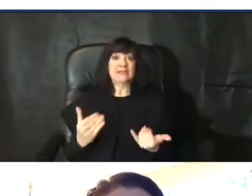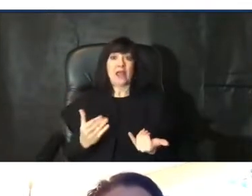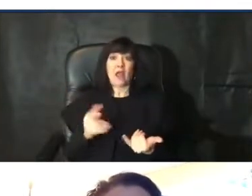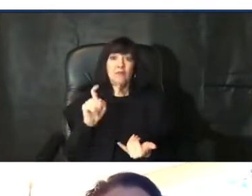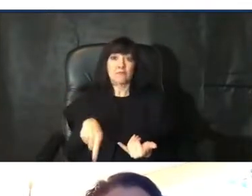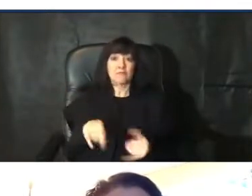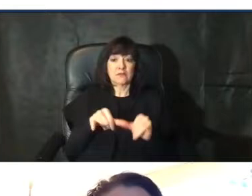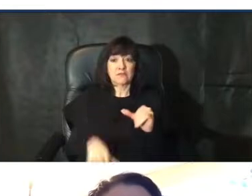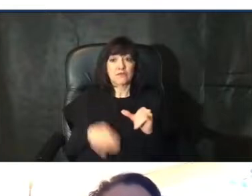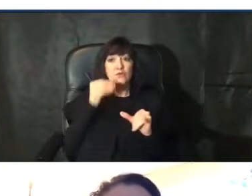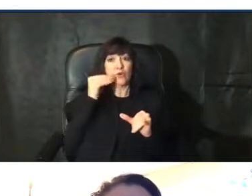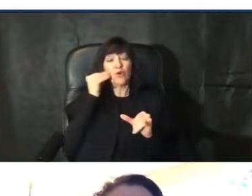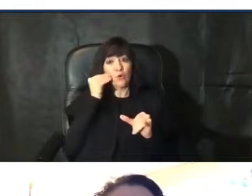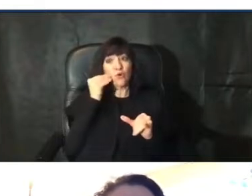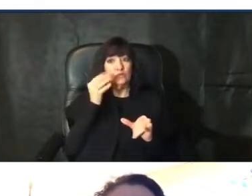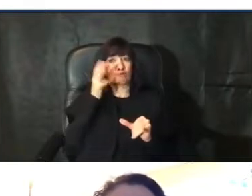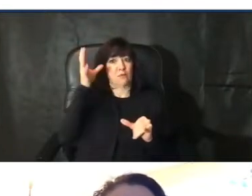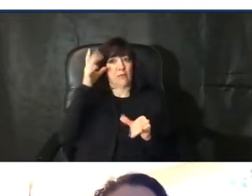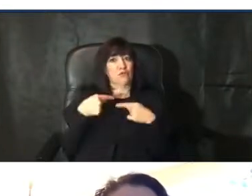their children is a stressor.